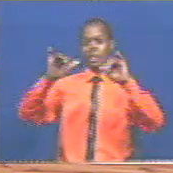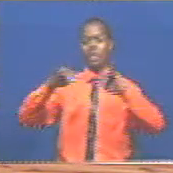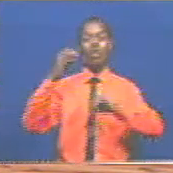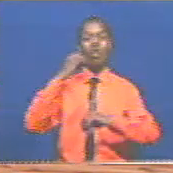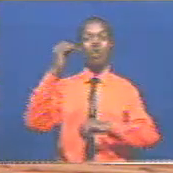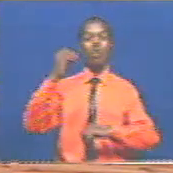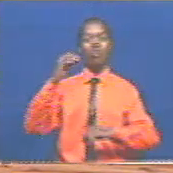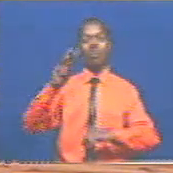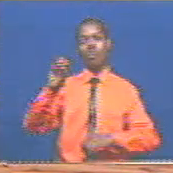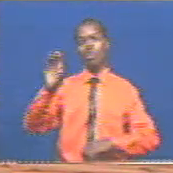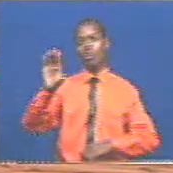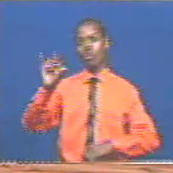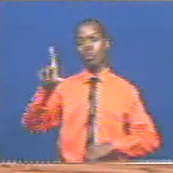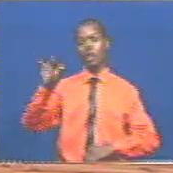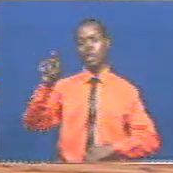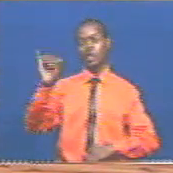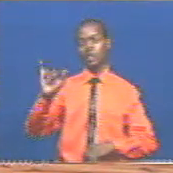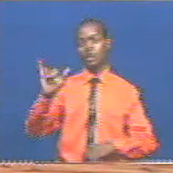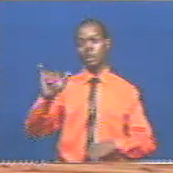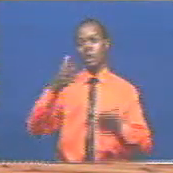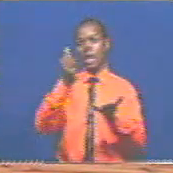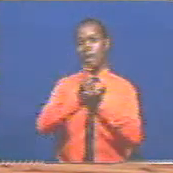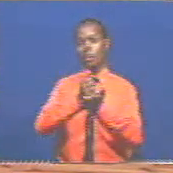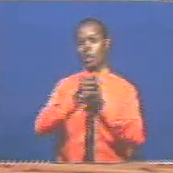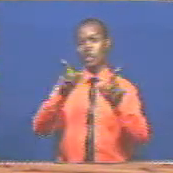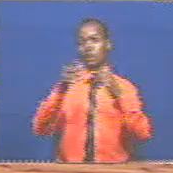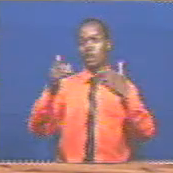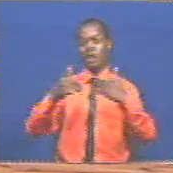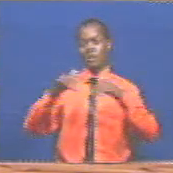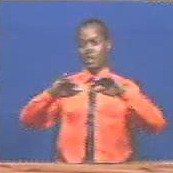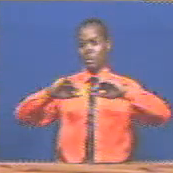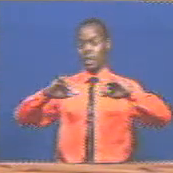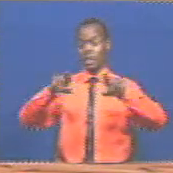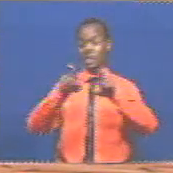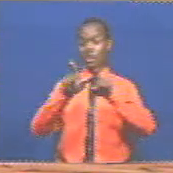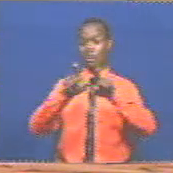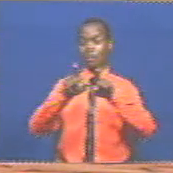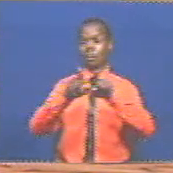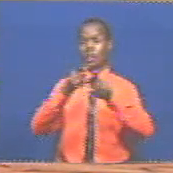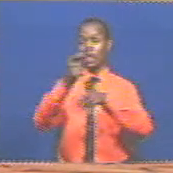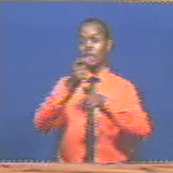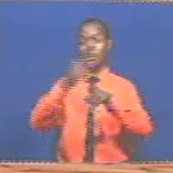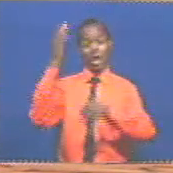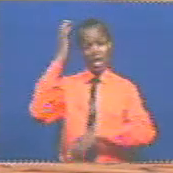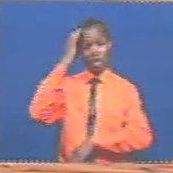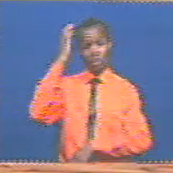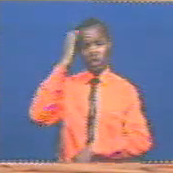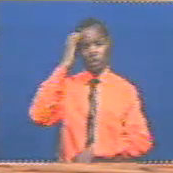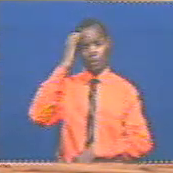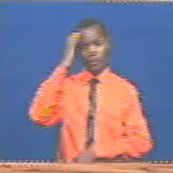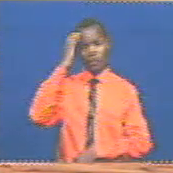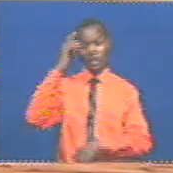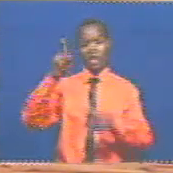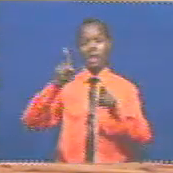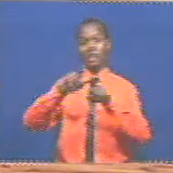in terms of employment public spaces in terms of also education and gender